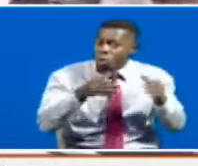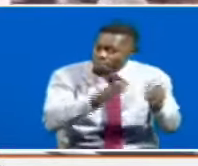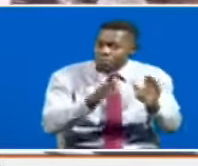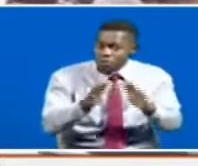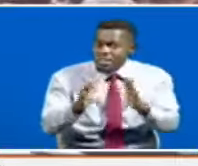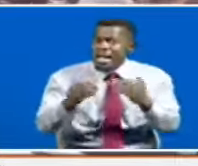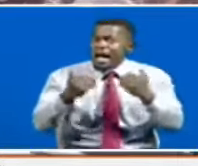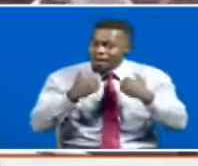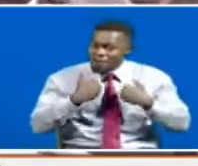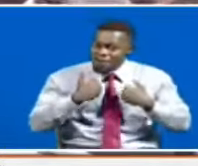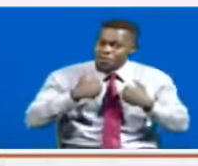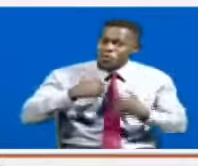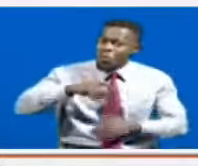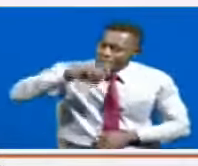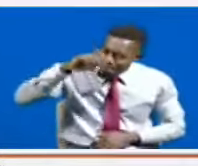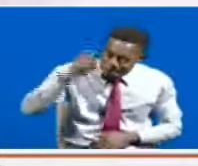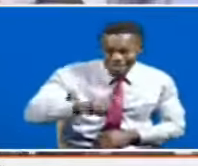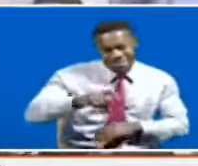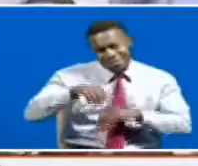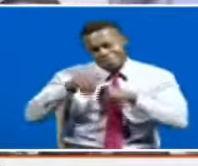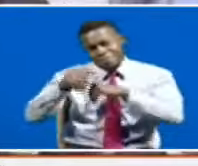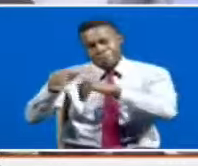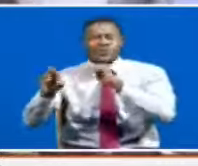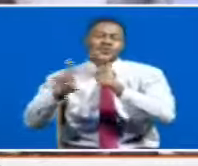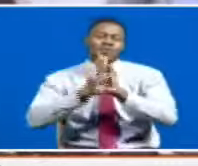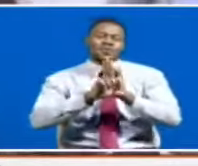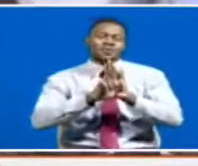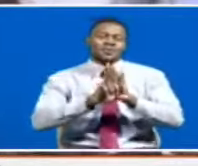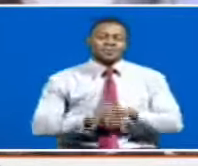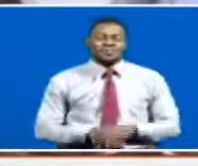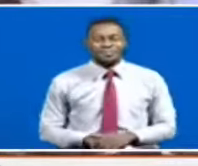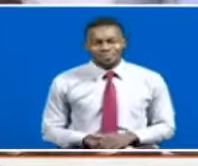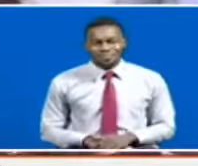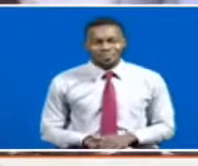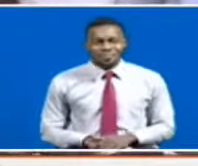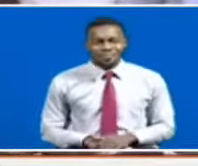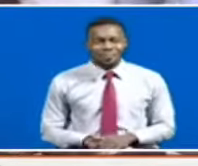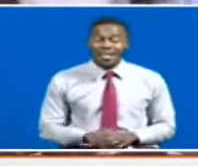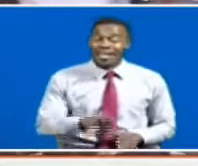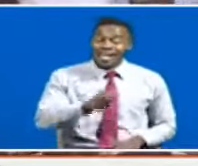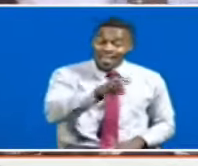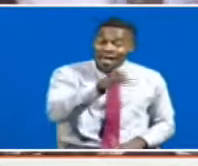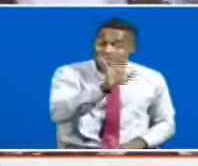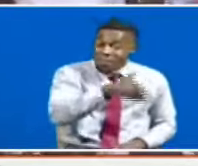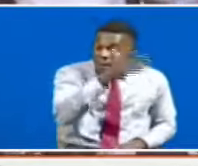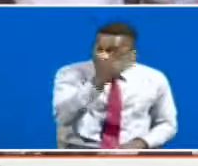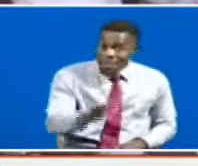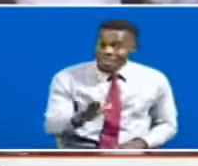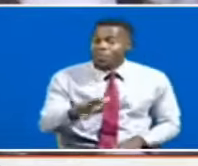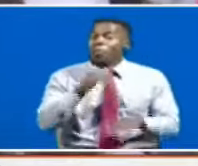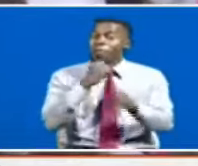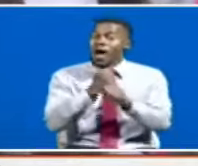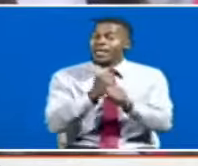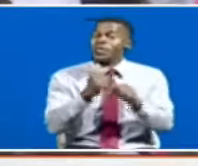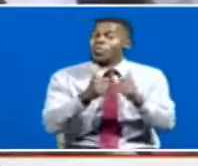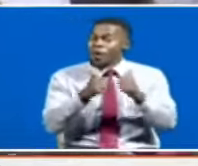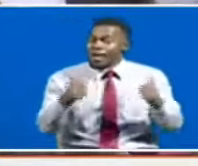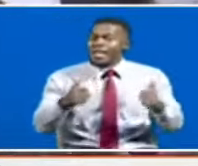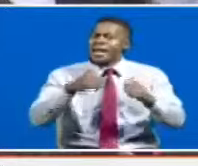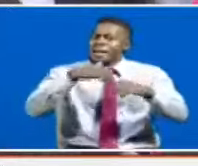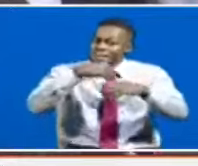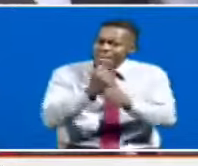to complete the law. Na sisi kwa bunge tutatekeleza wajibu wetu wa kuunda